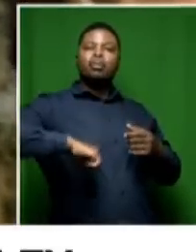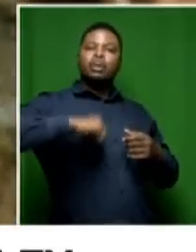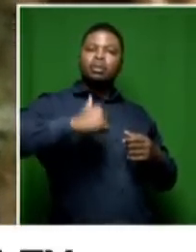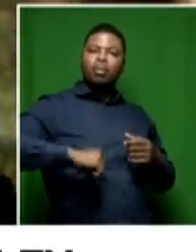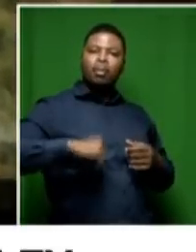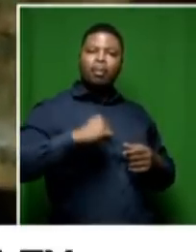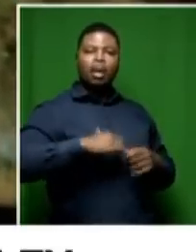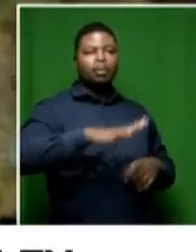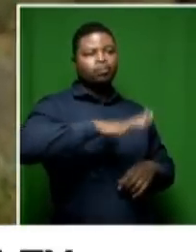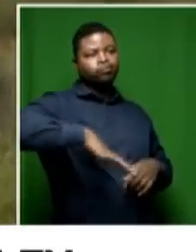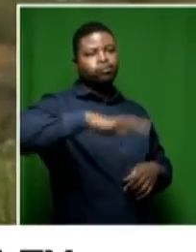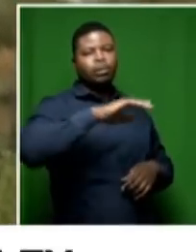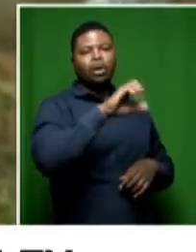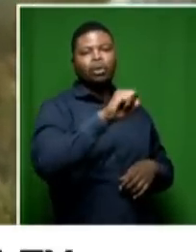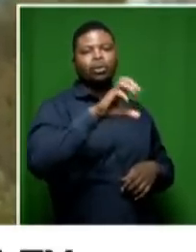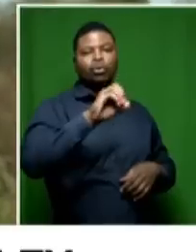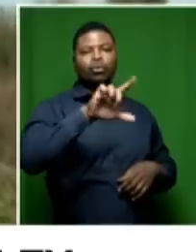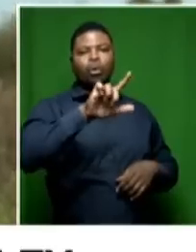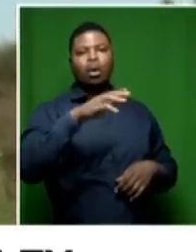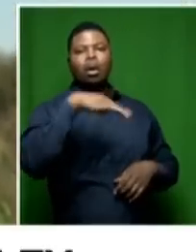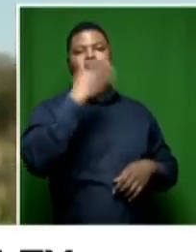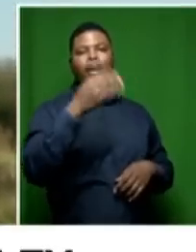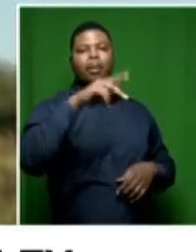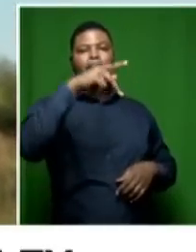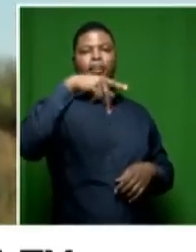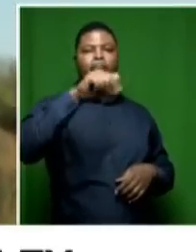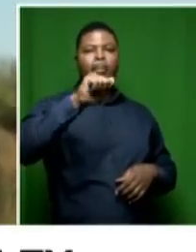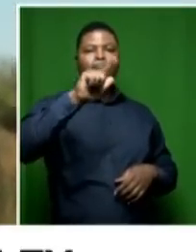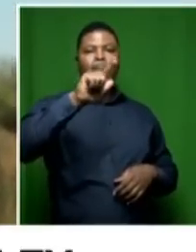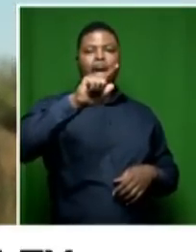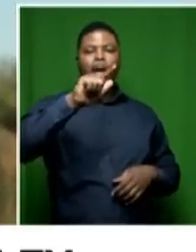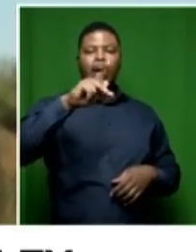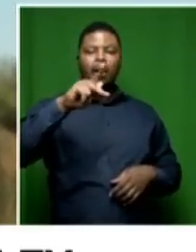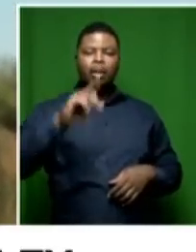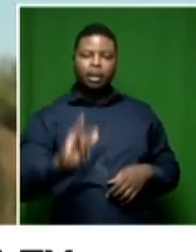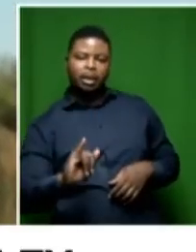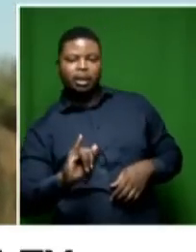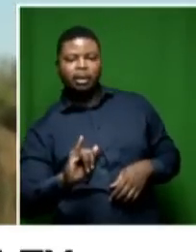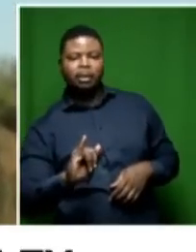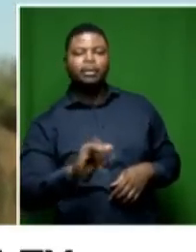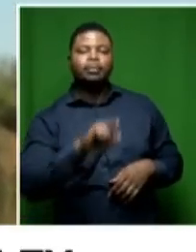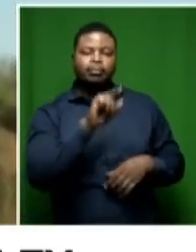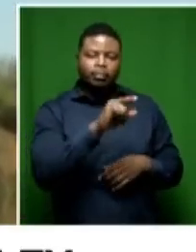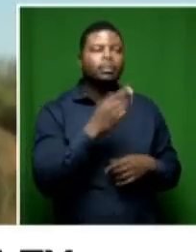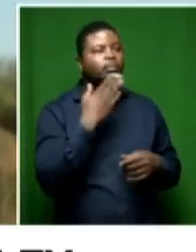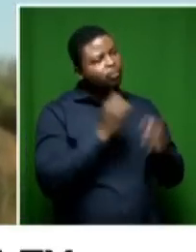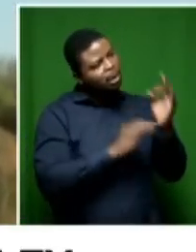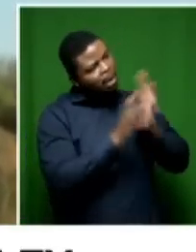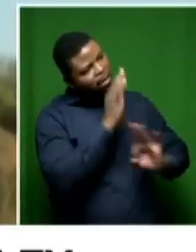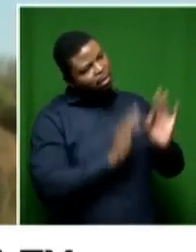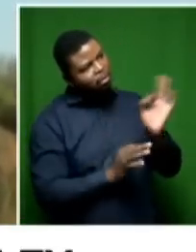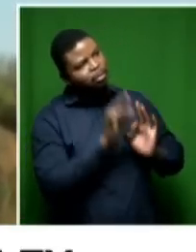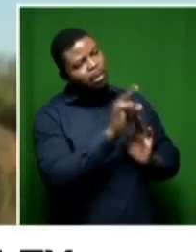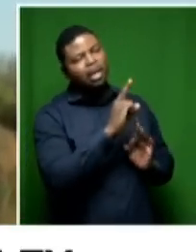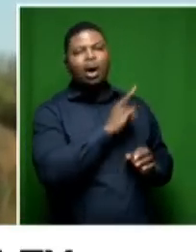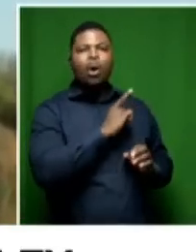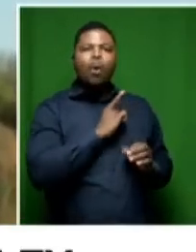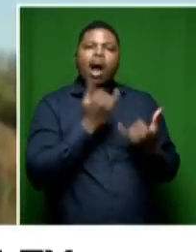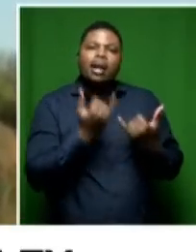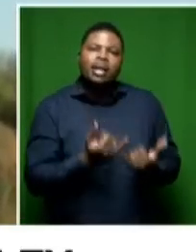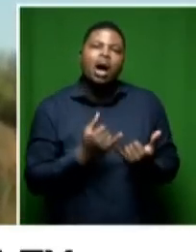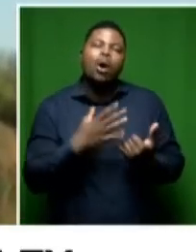joining us. Just why is the Sol Plaatje Municipality yet again looking at the